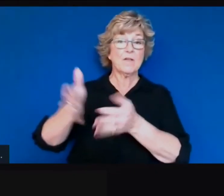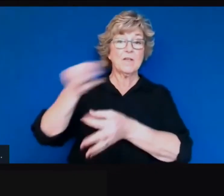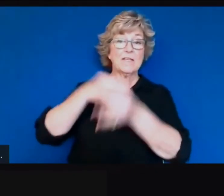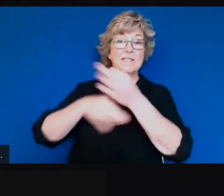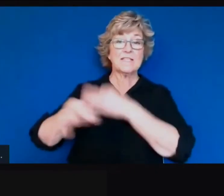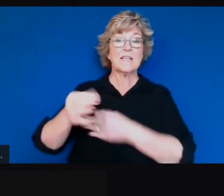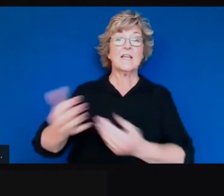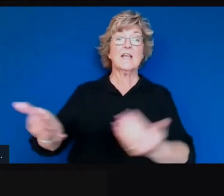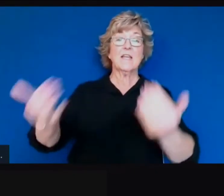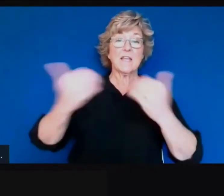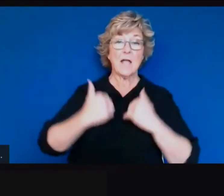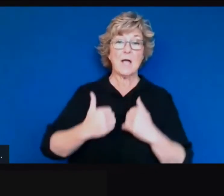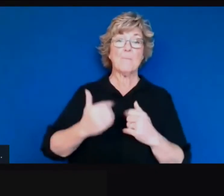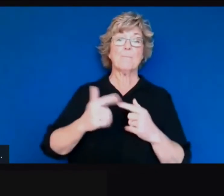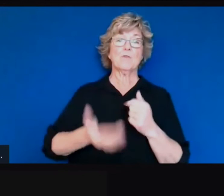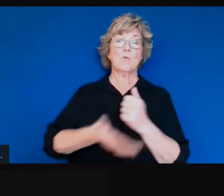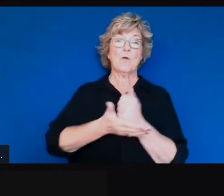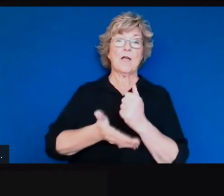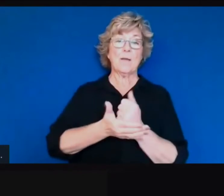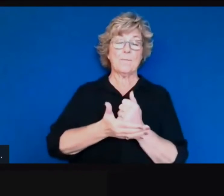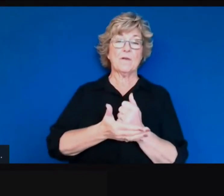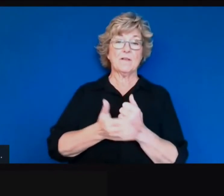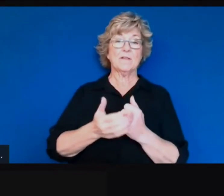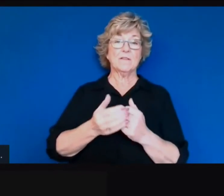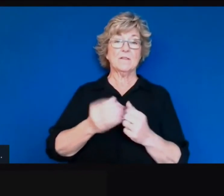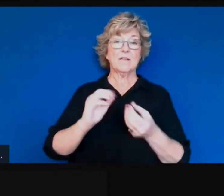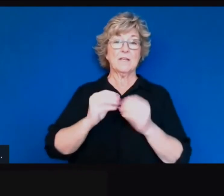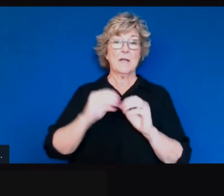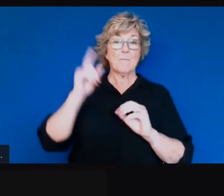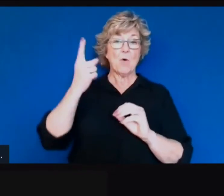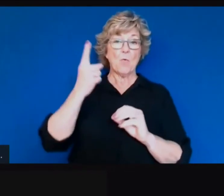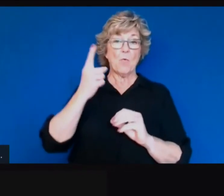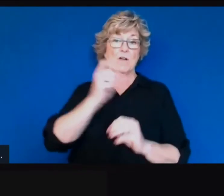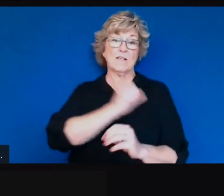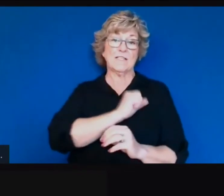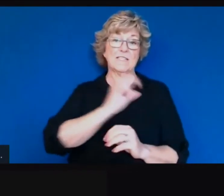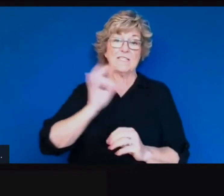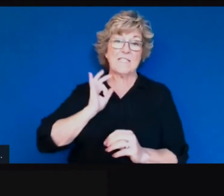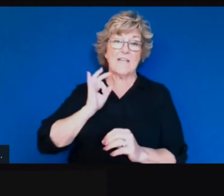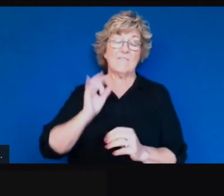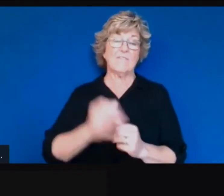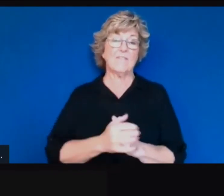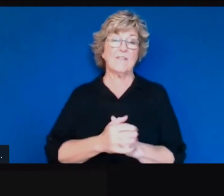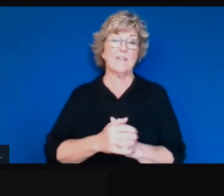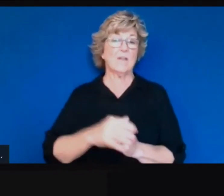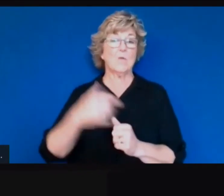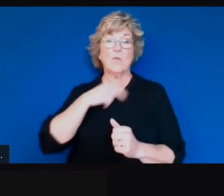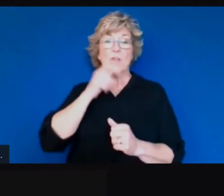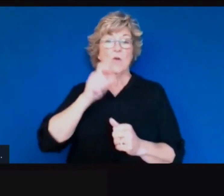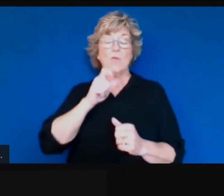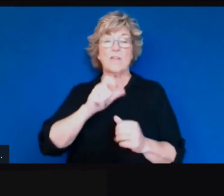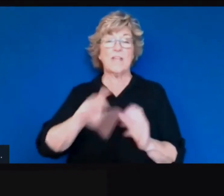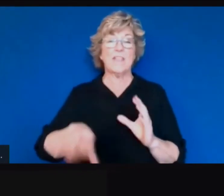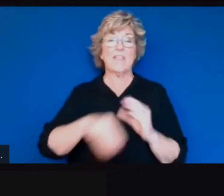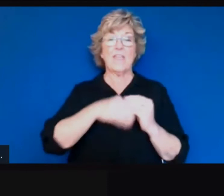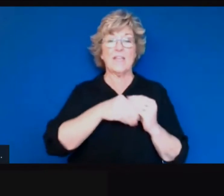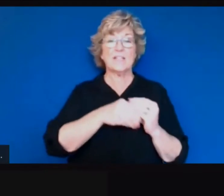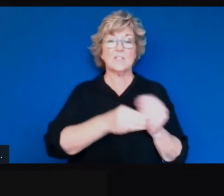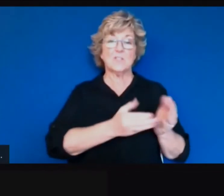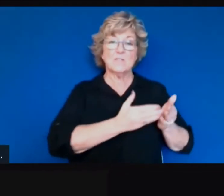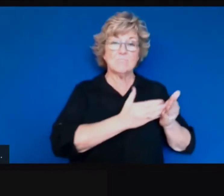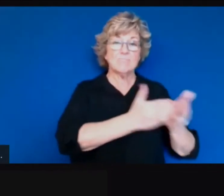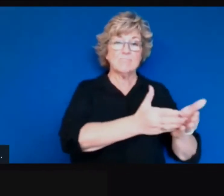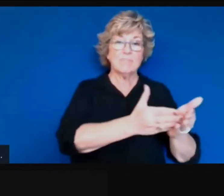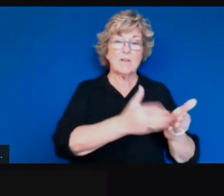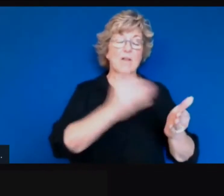as a top priority, staffing our need, not the physical structure yet, as it relates to our immediate